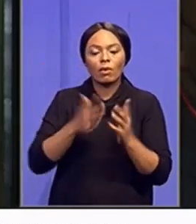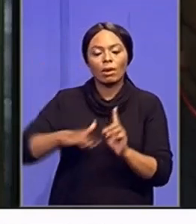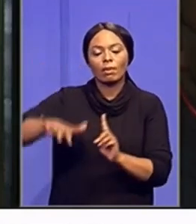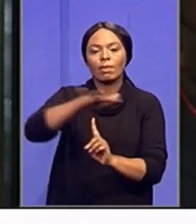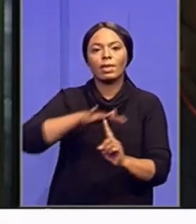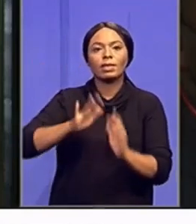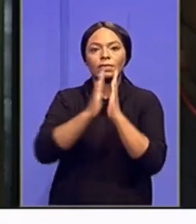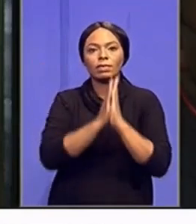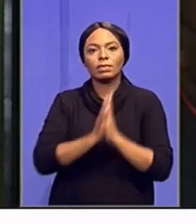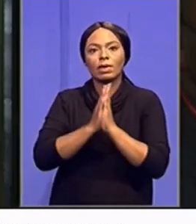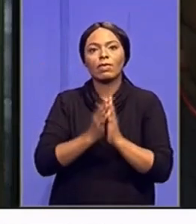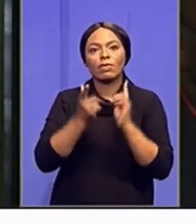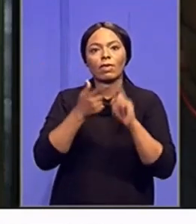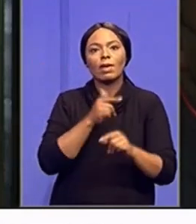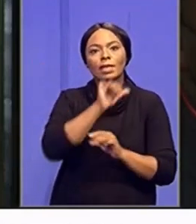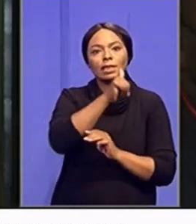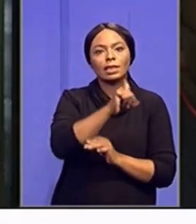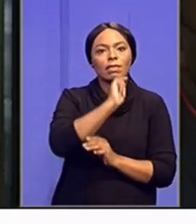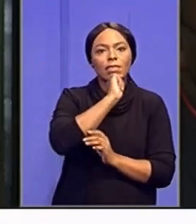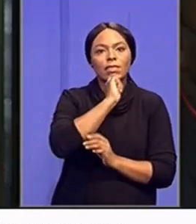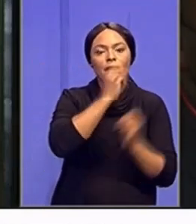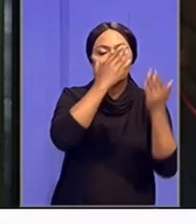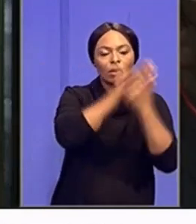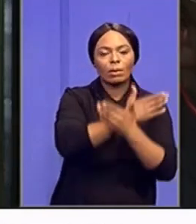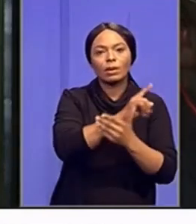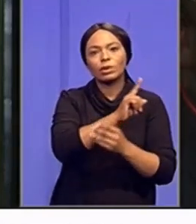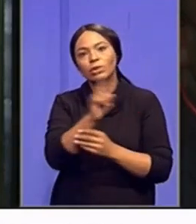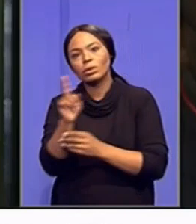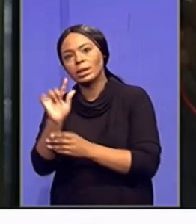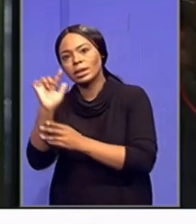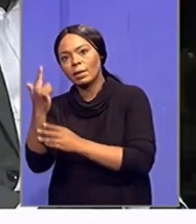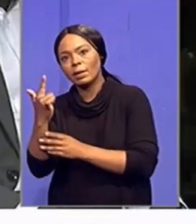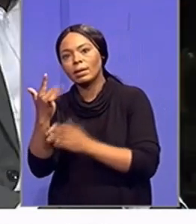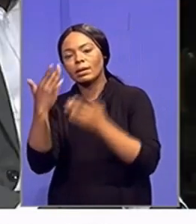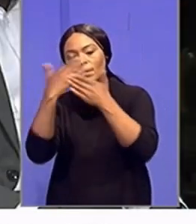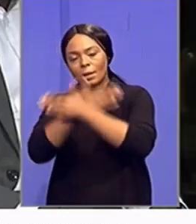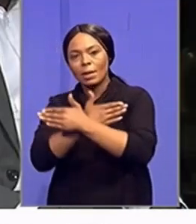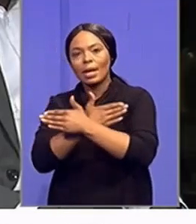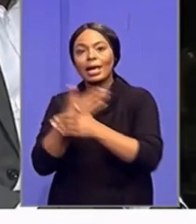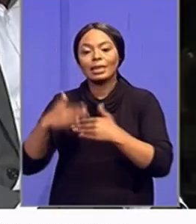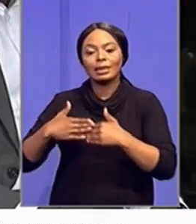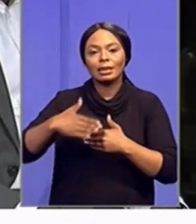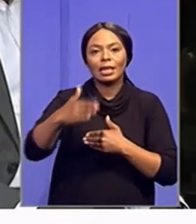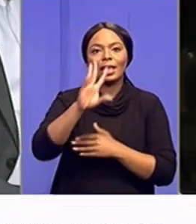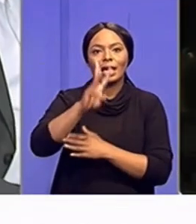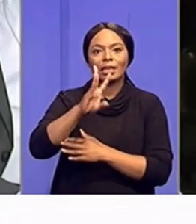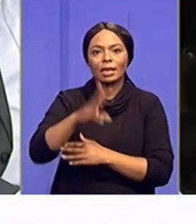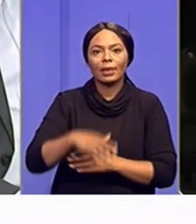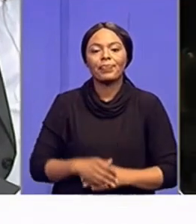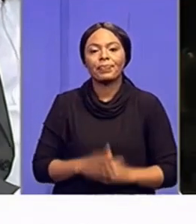p.m. to 7 p.m. from this evening until Thursday. On Wednesday, therefore, we